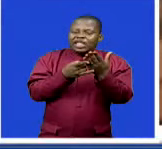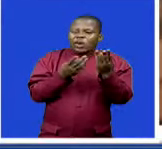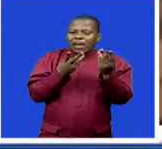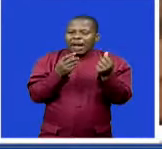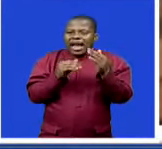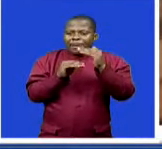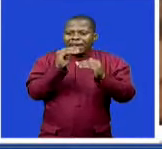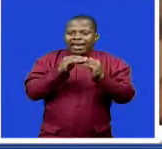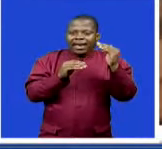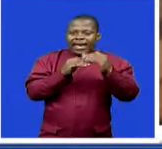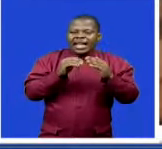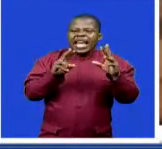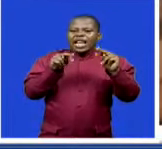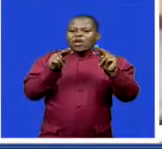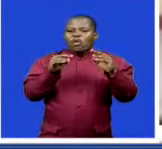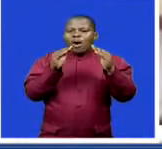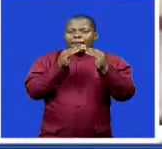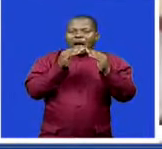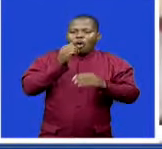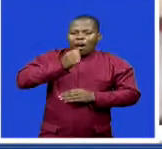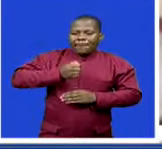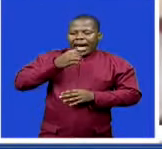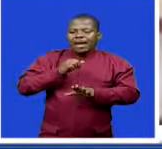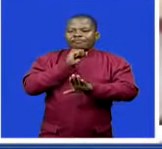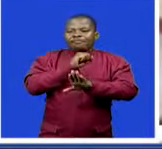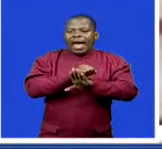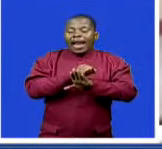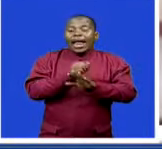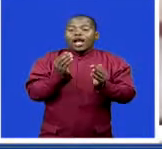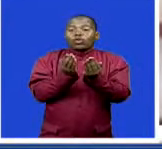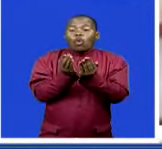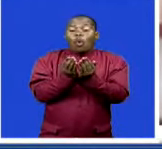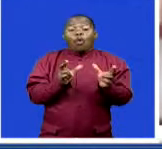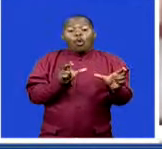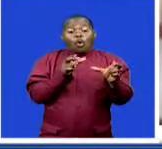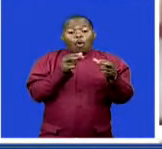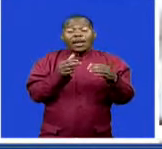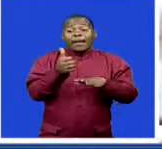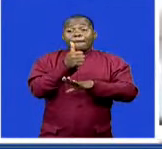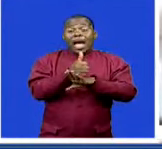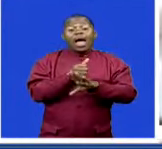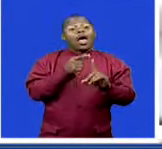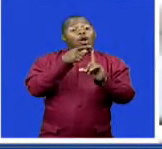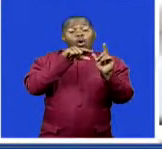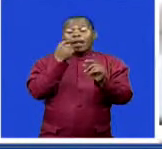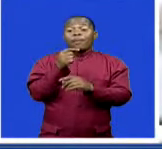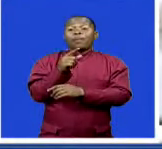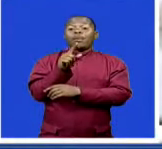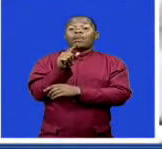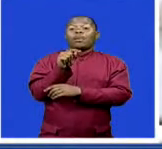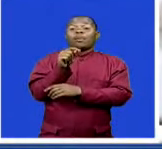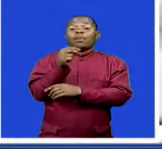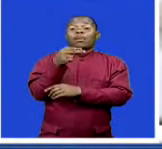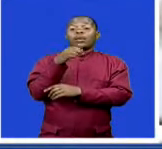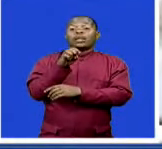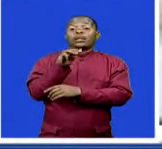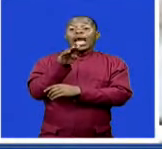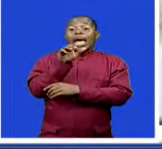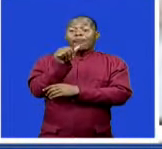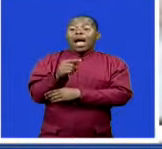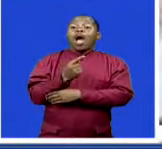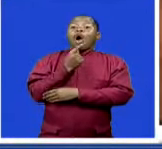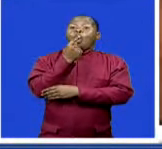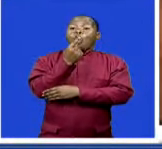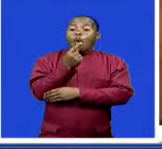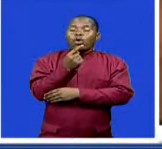for construction of a new kitchen. School committee chairperson Rosemary Temba says freshly cooked nutritious